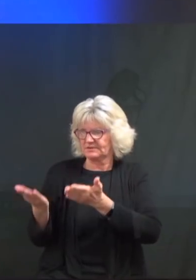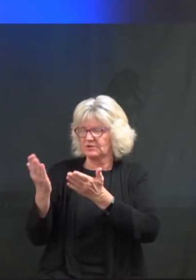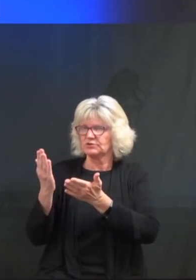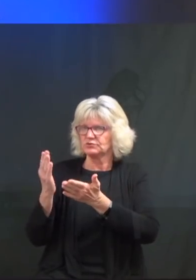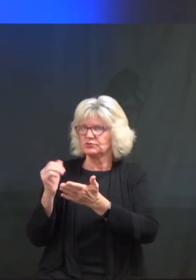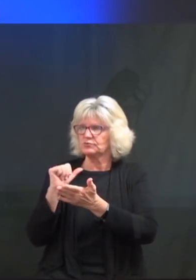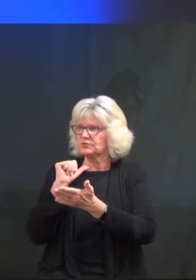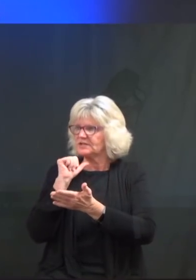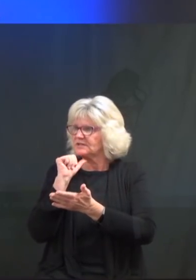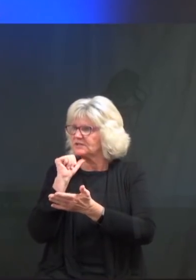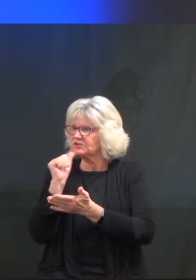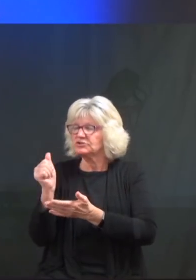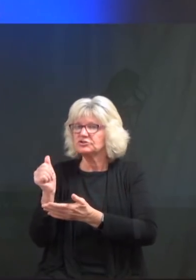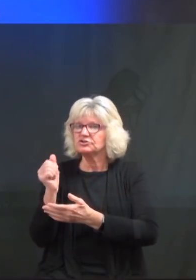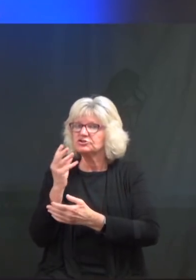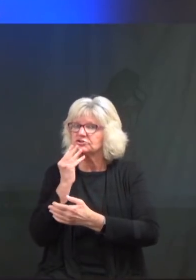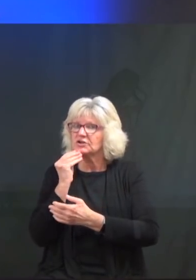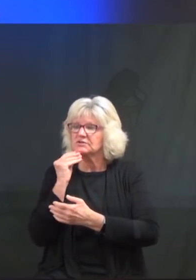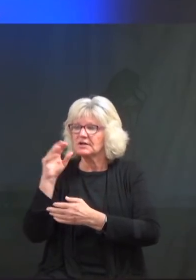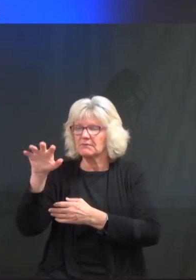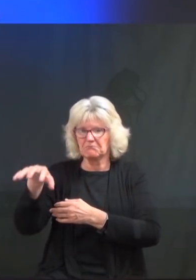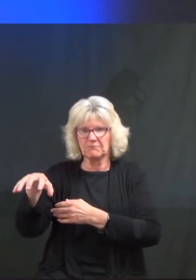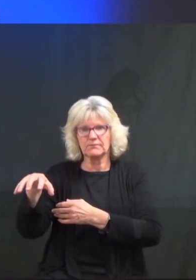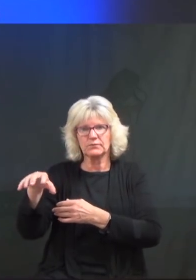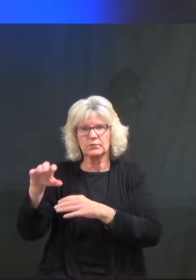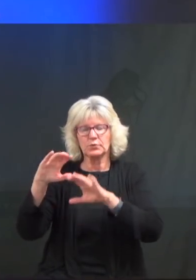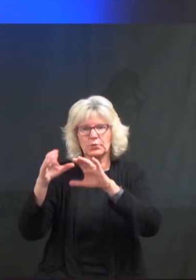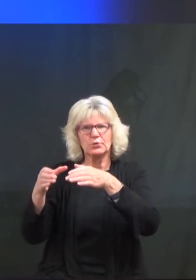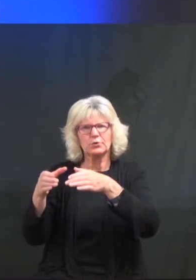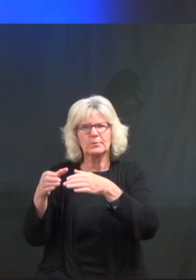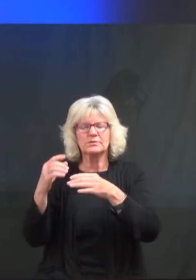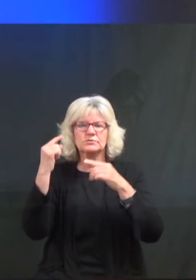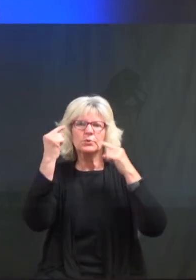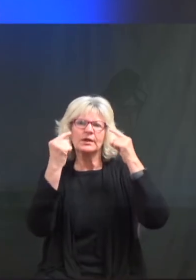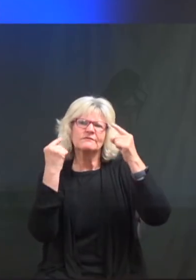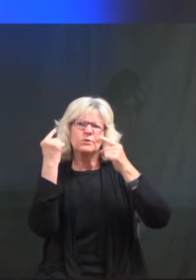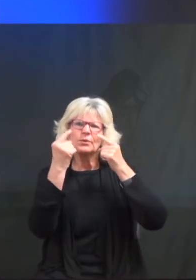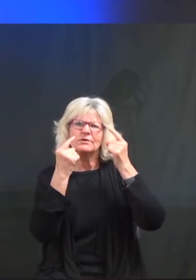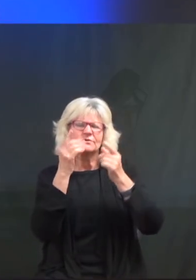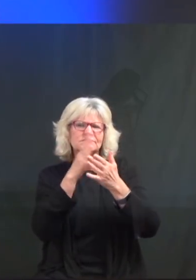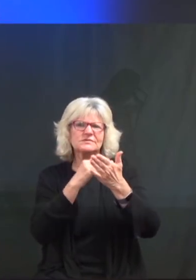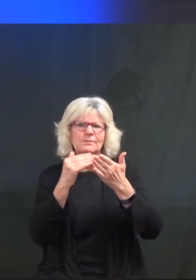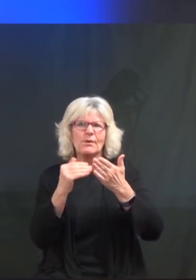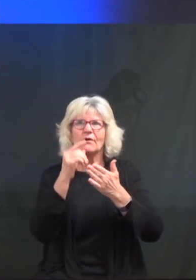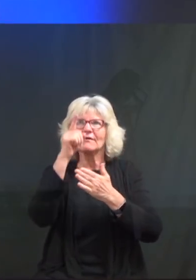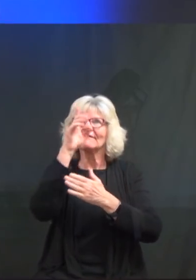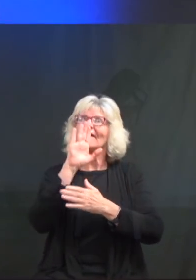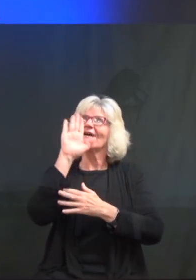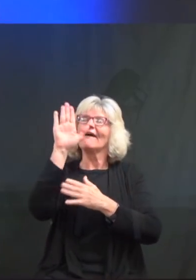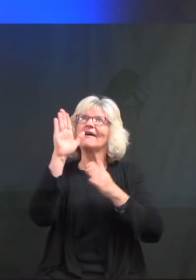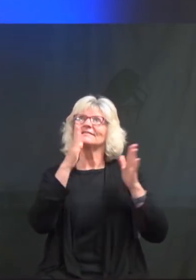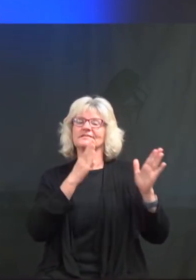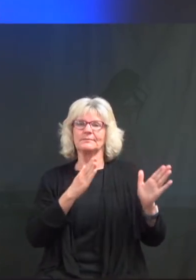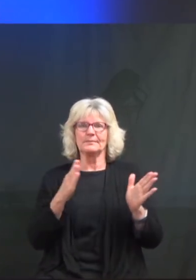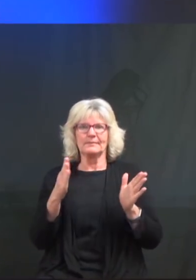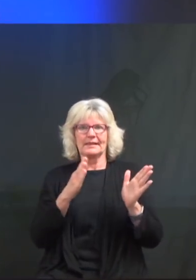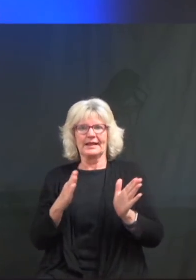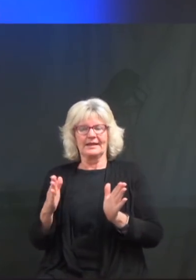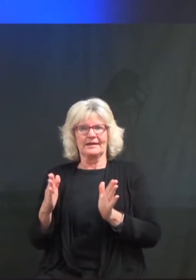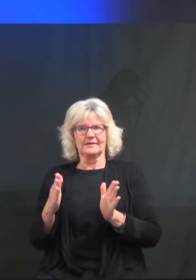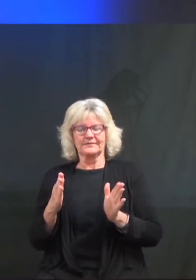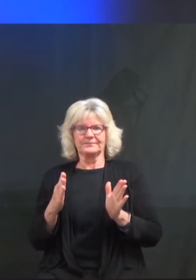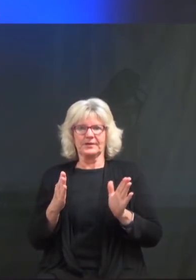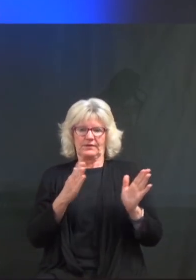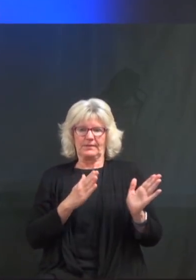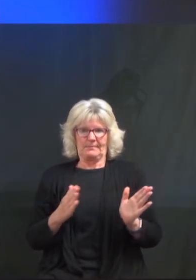to now the Gentile group. You just have to wonder if this is all part of God's plan, the way he does this. The plan was at the